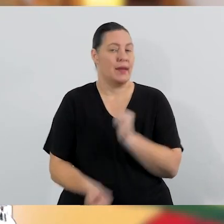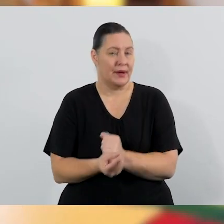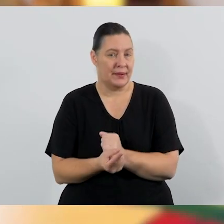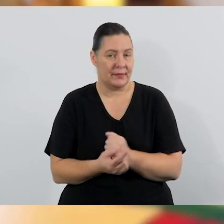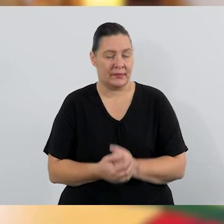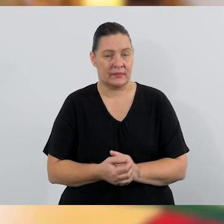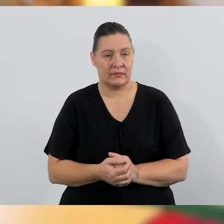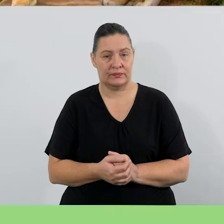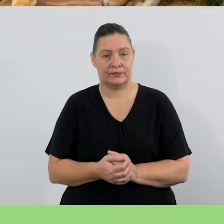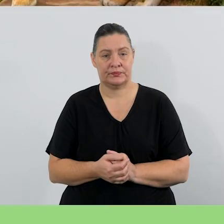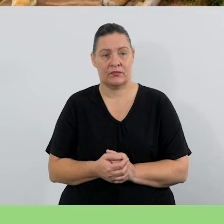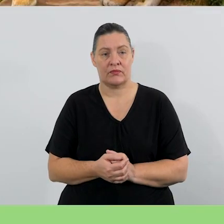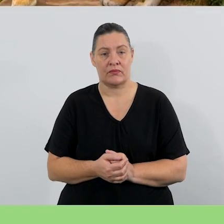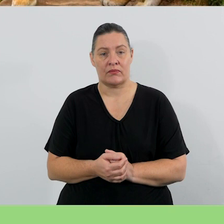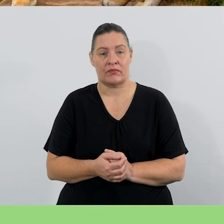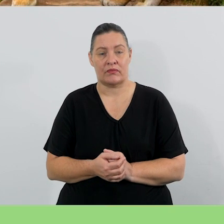would then happen?